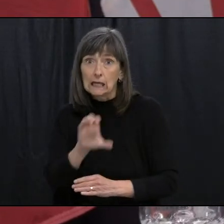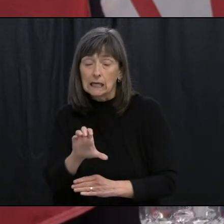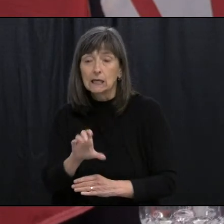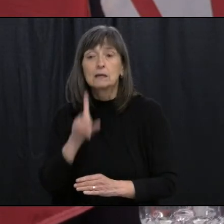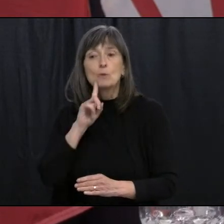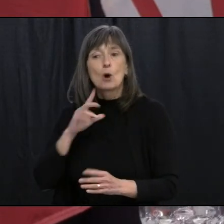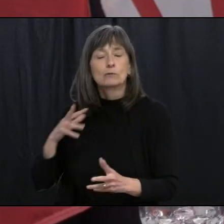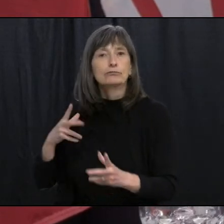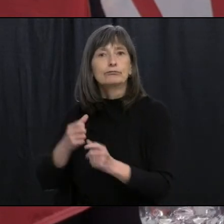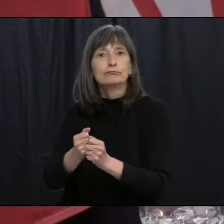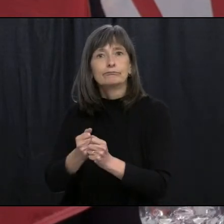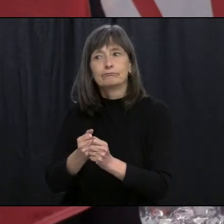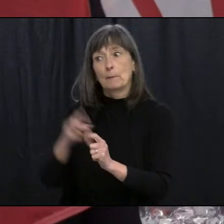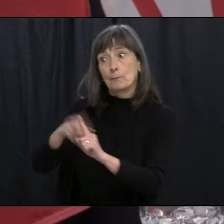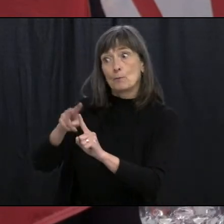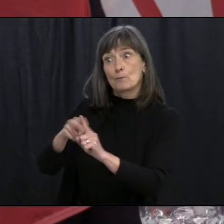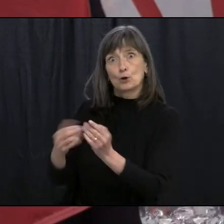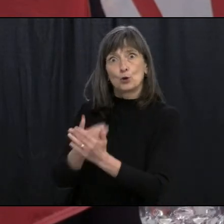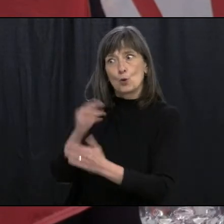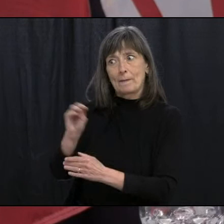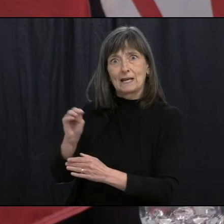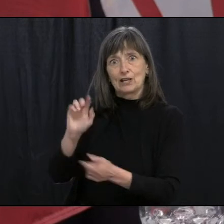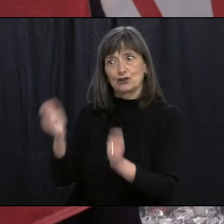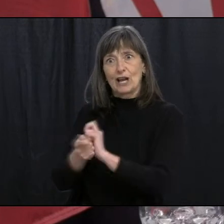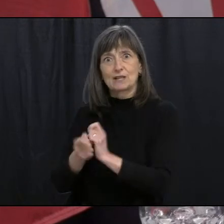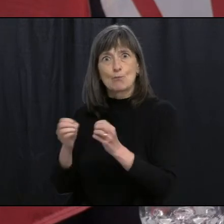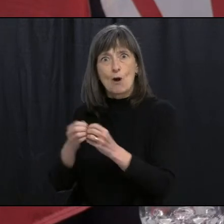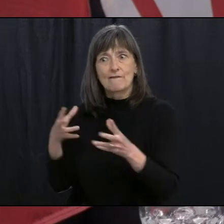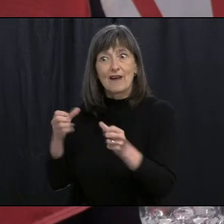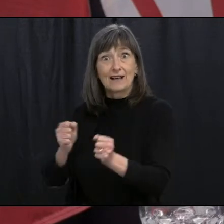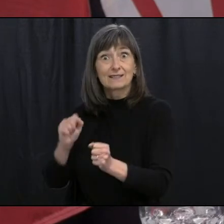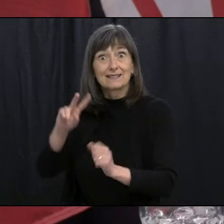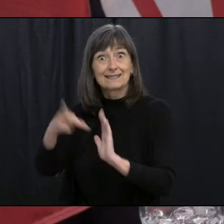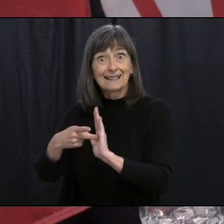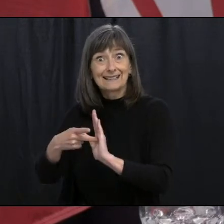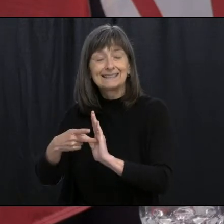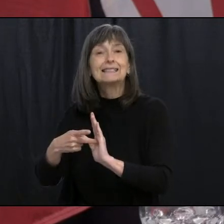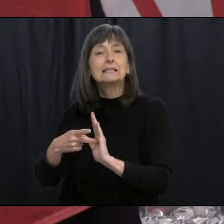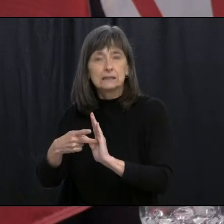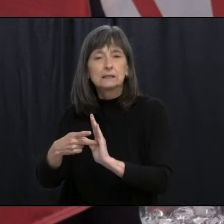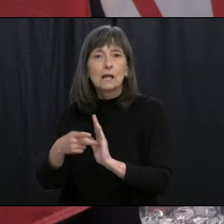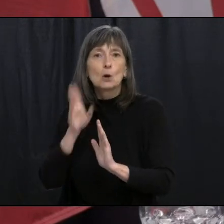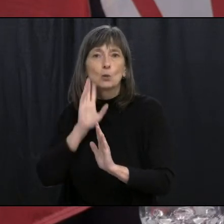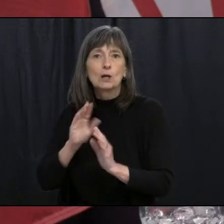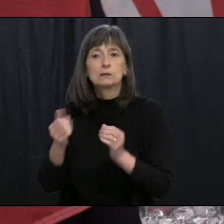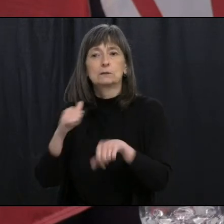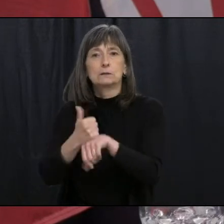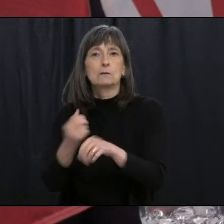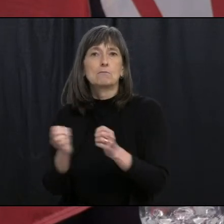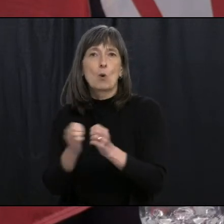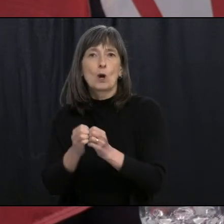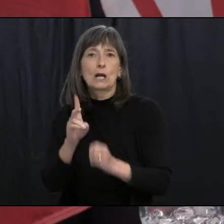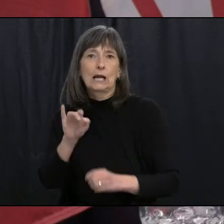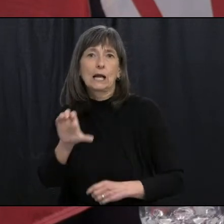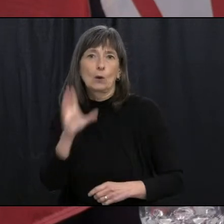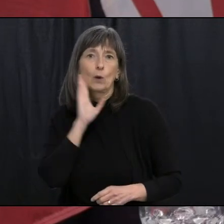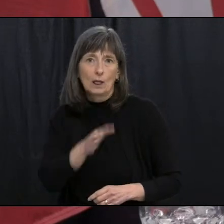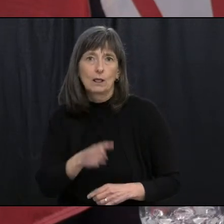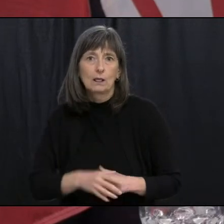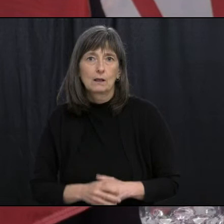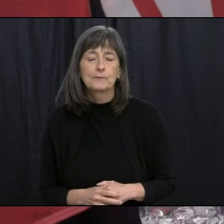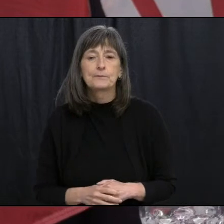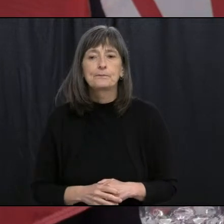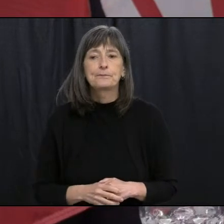forward when the change comes about next week for second doses. In terms